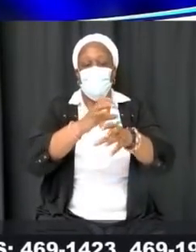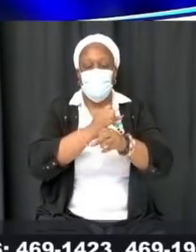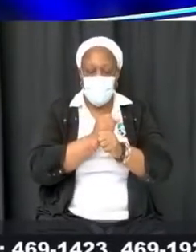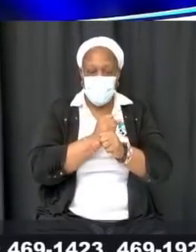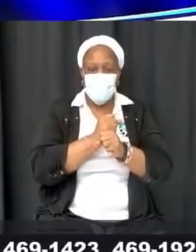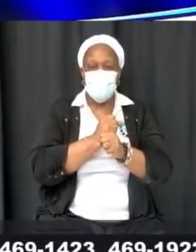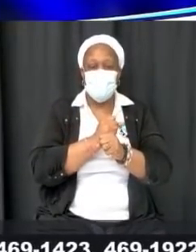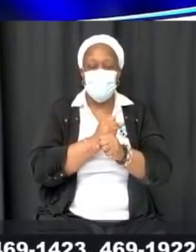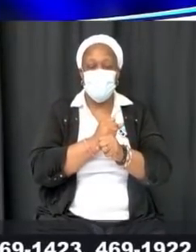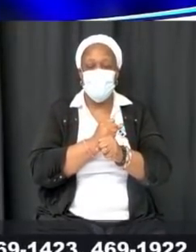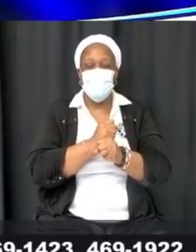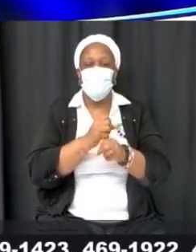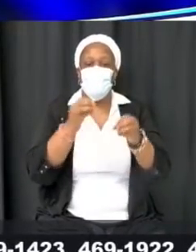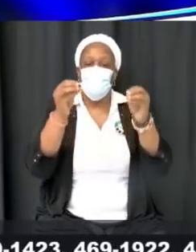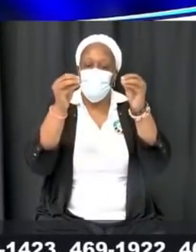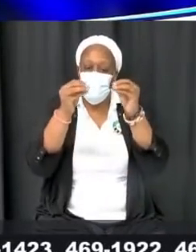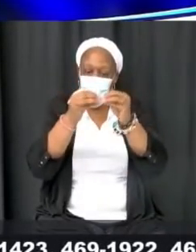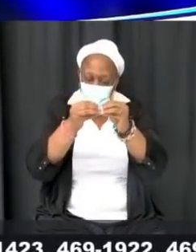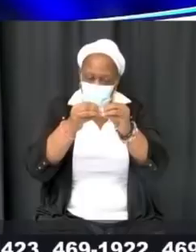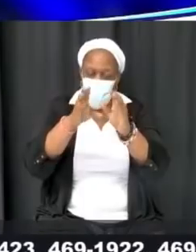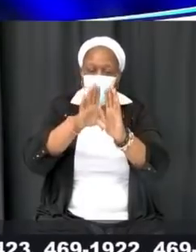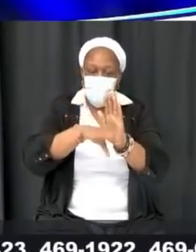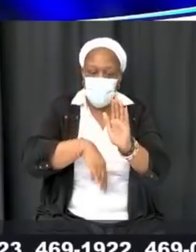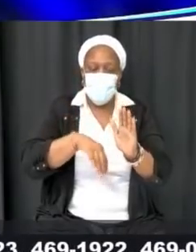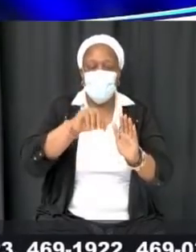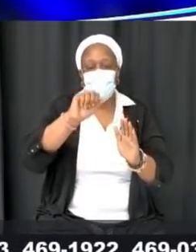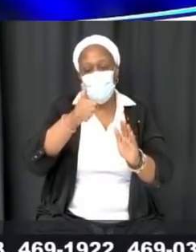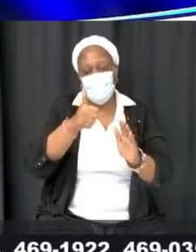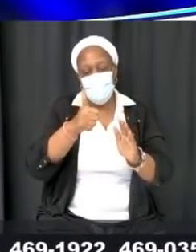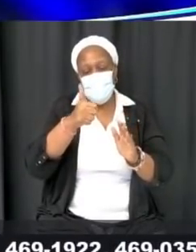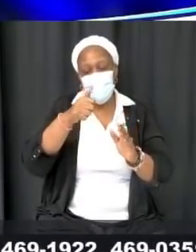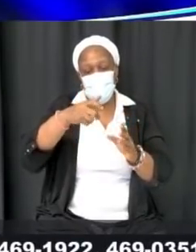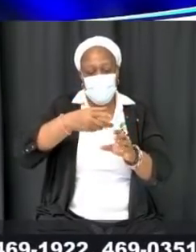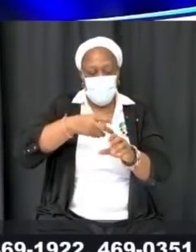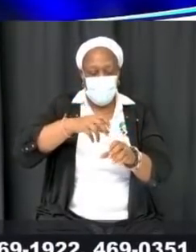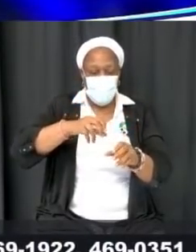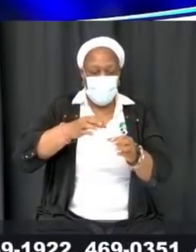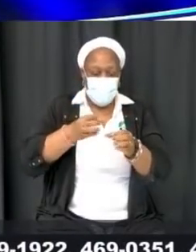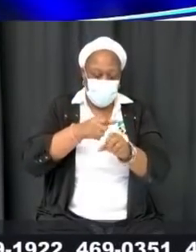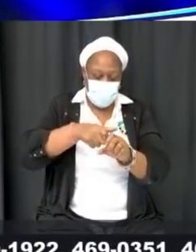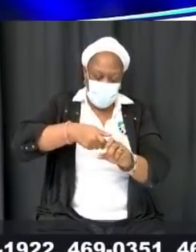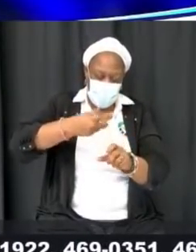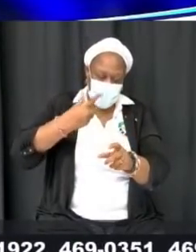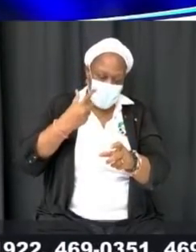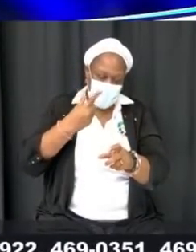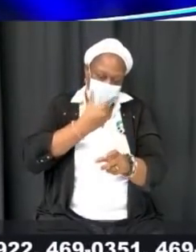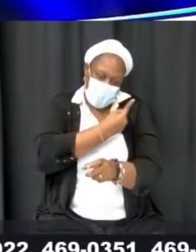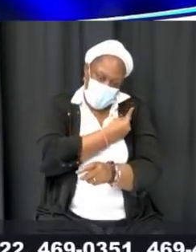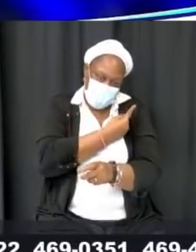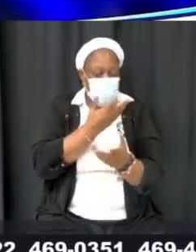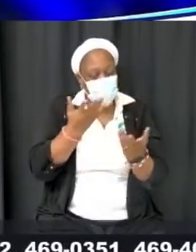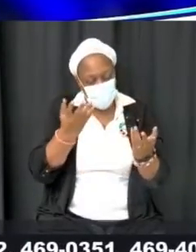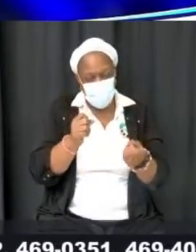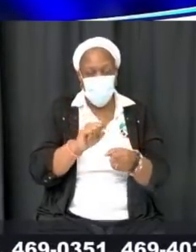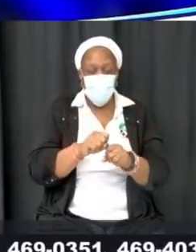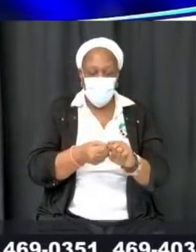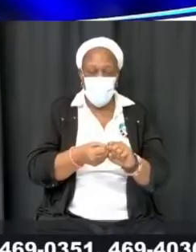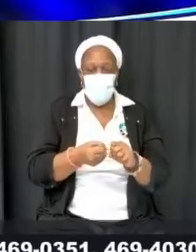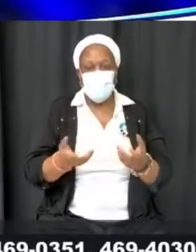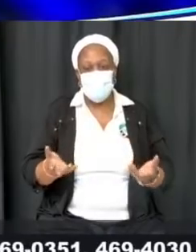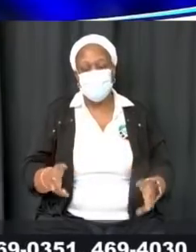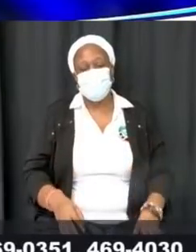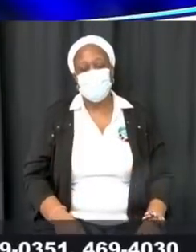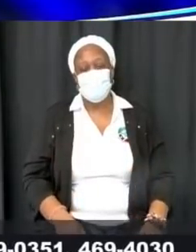have in more than 10 mils. Therefore, if one were to use all